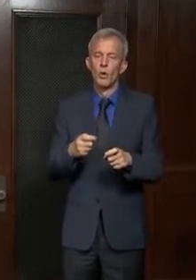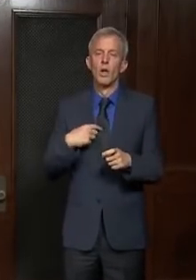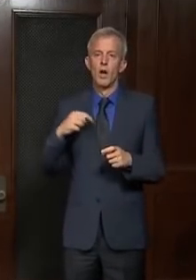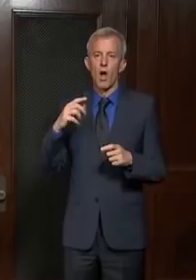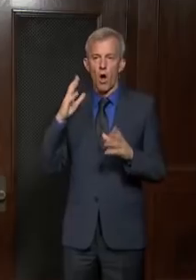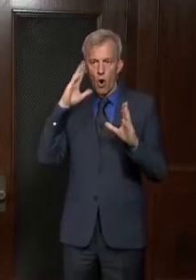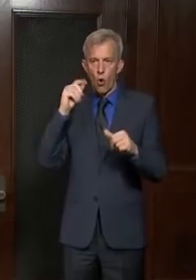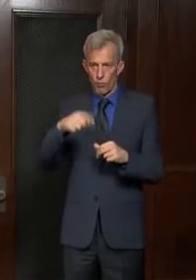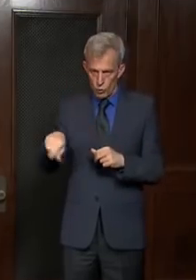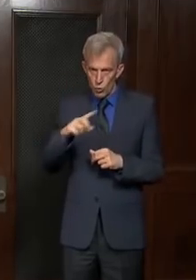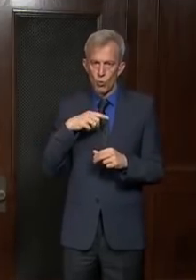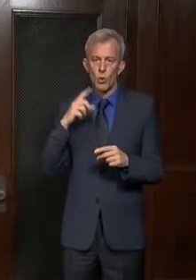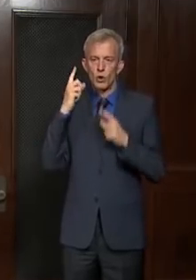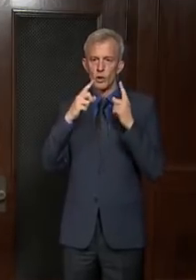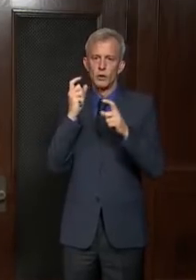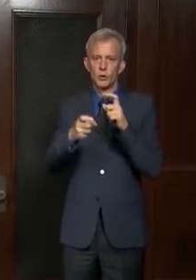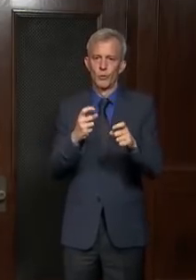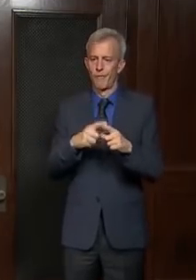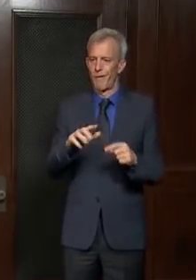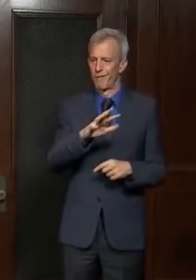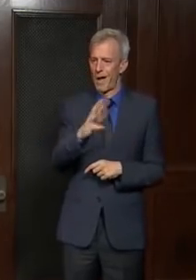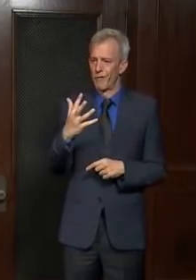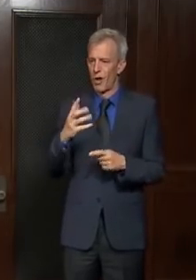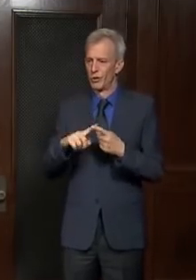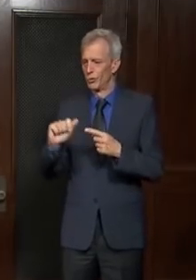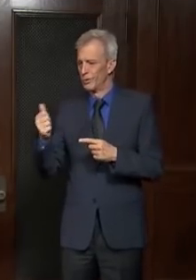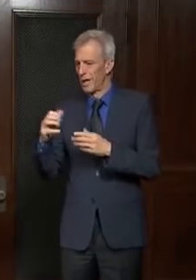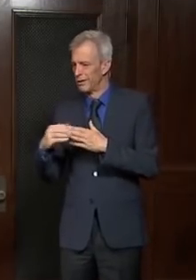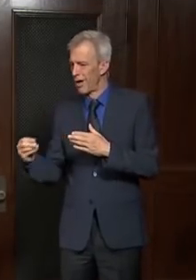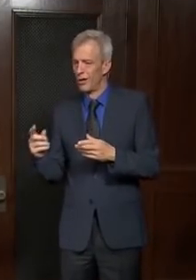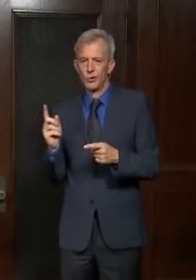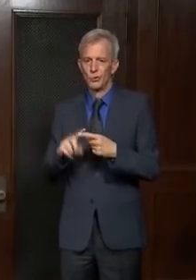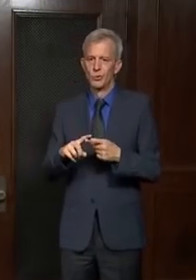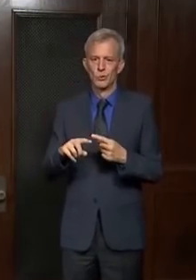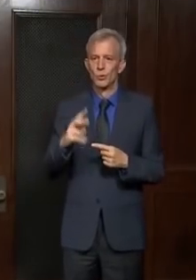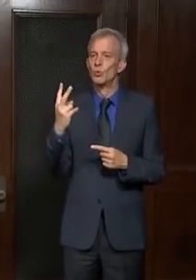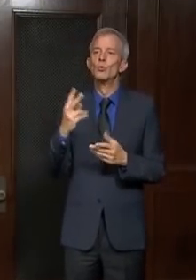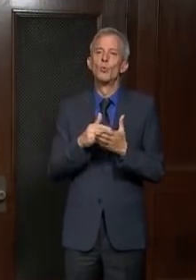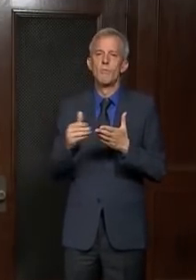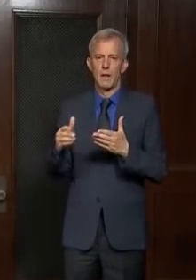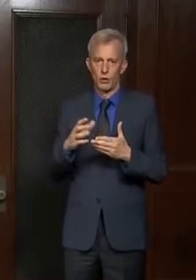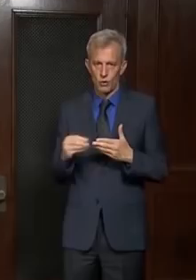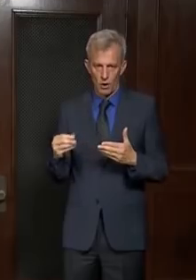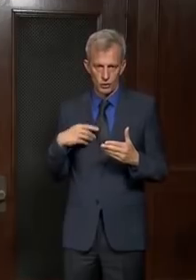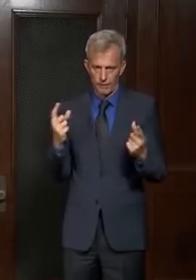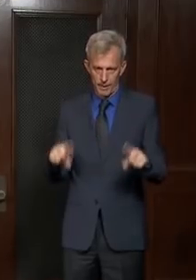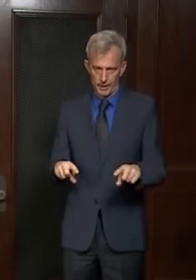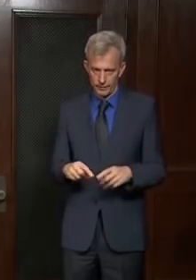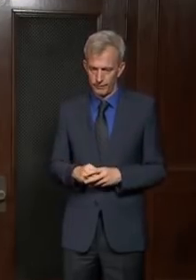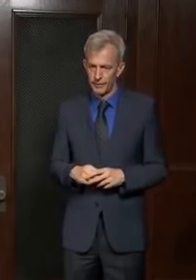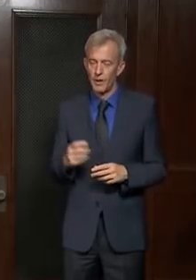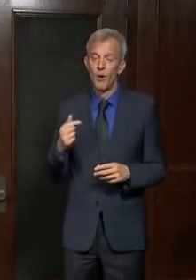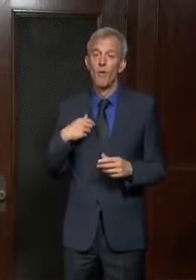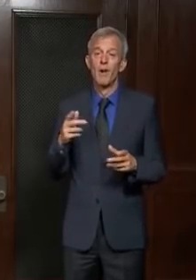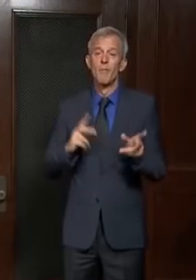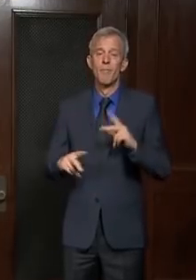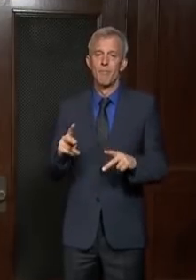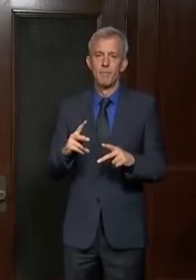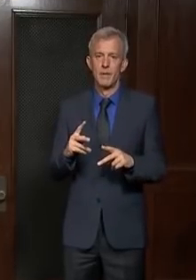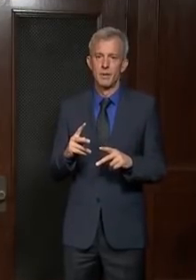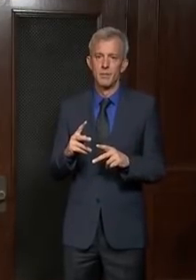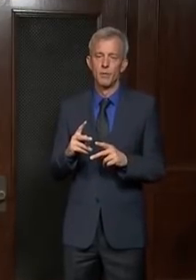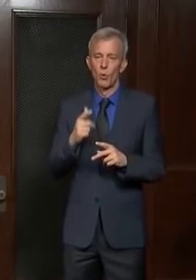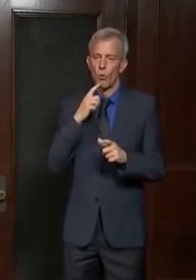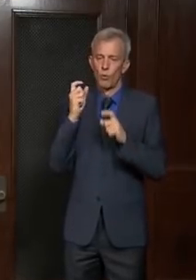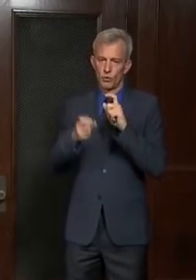consider donating. Amounts from $5 to $10 to as high as $2 million. We've had people step up all